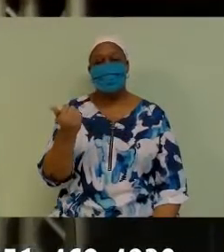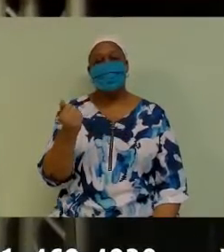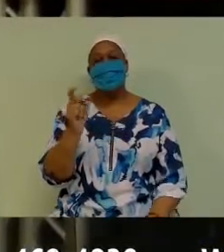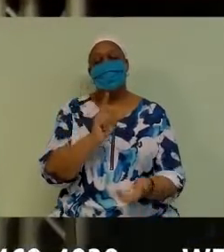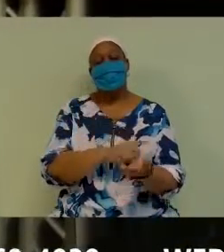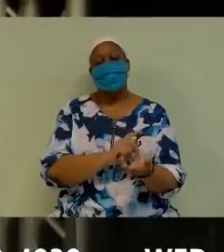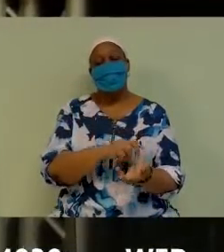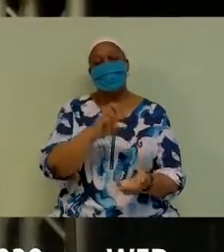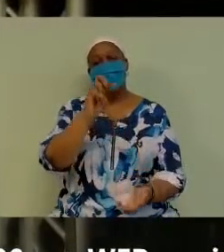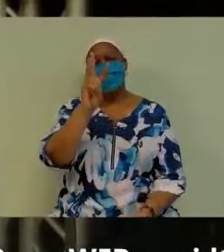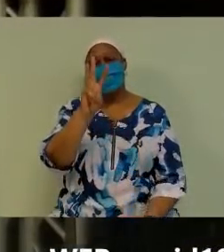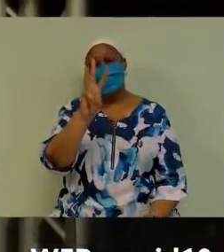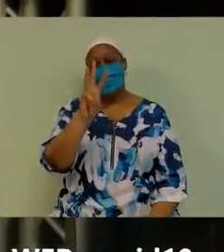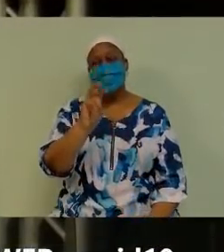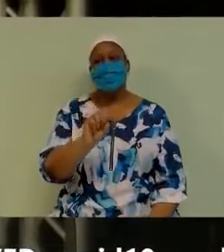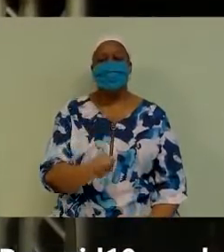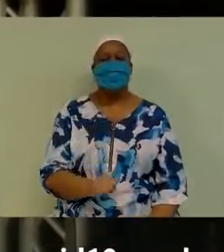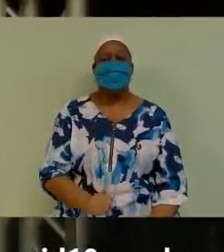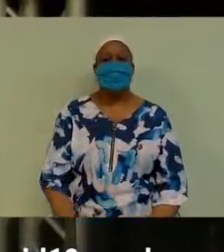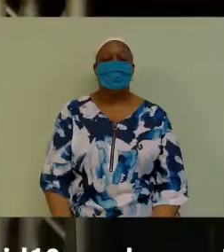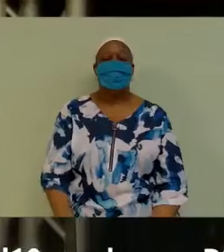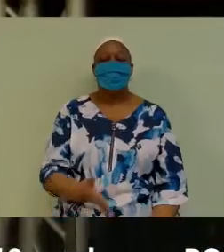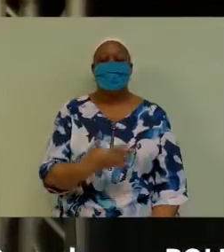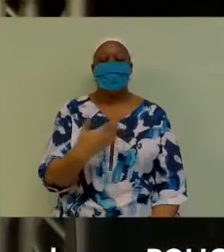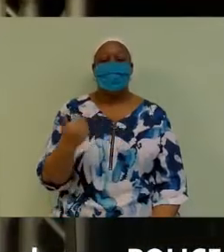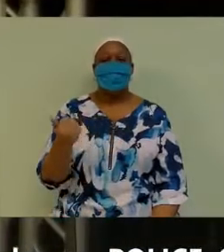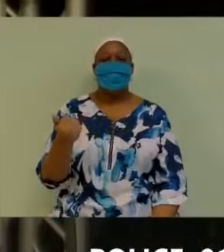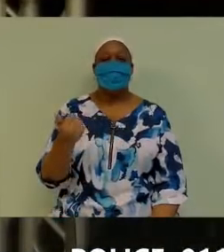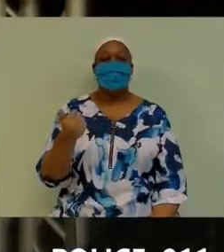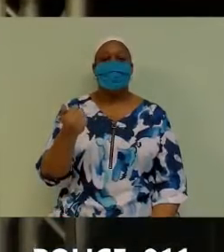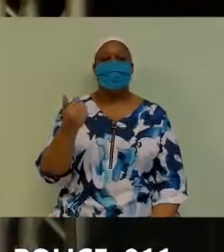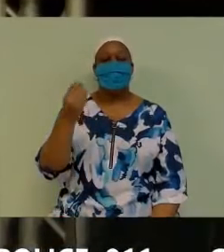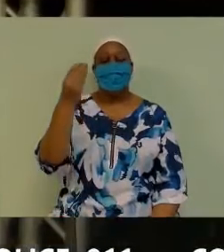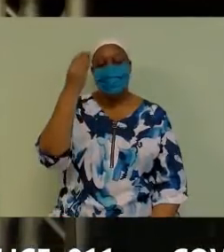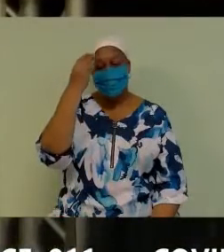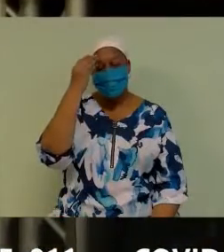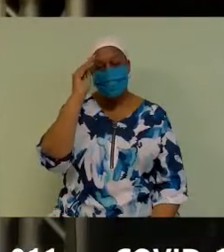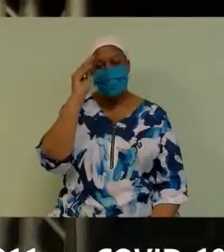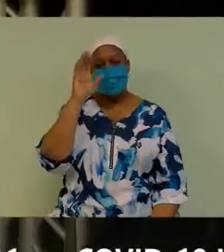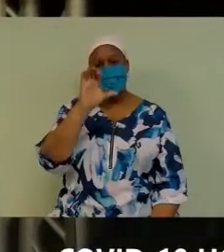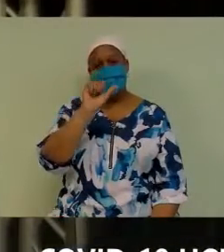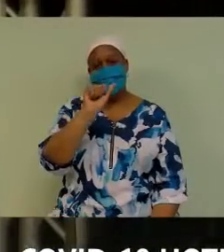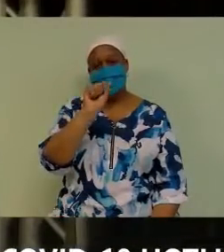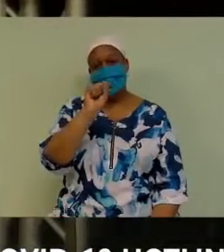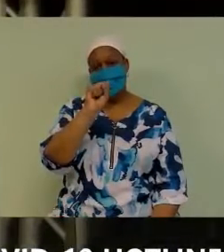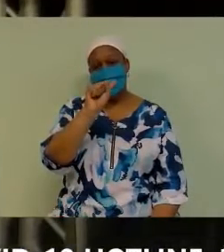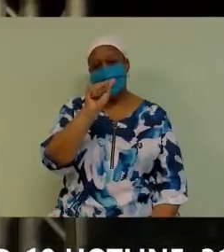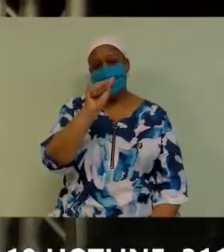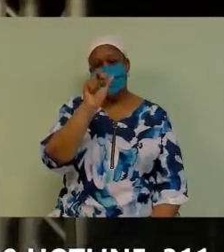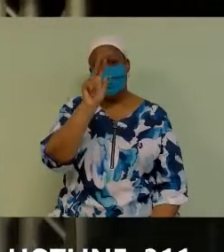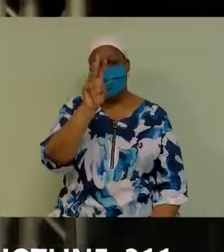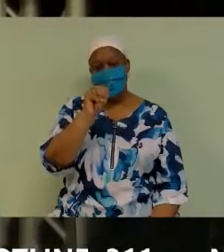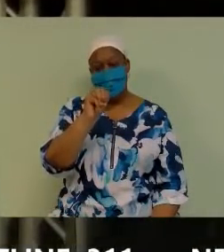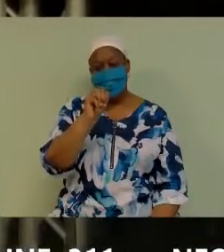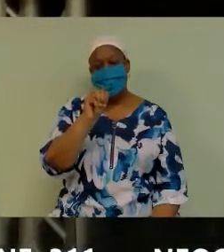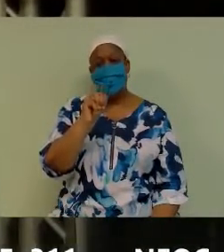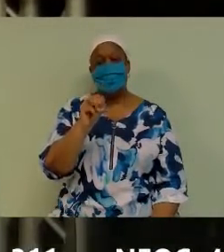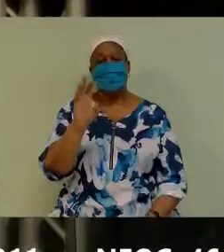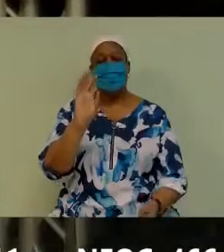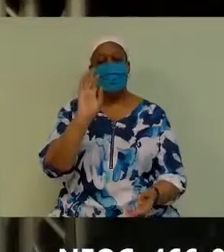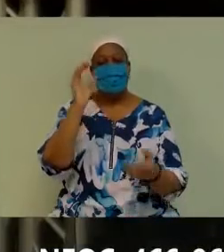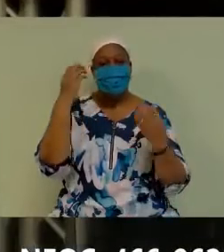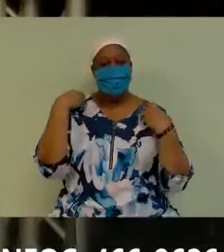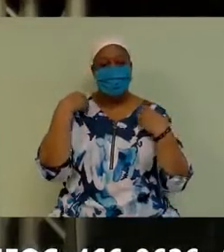Chief of Staff, and Mr. Abdius Samuel, Chair of the COVID-19 National Task